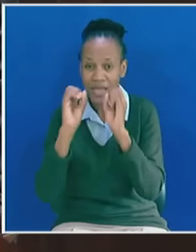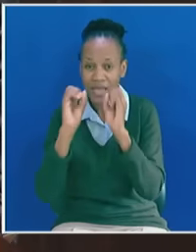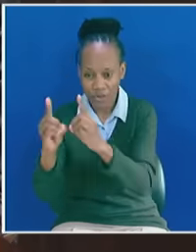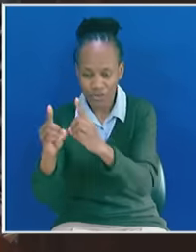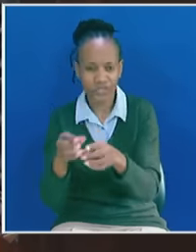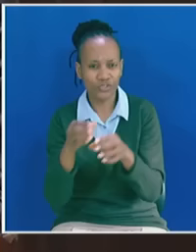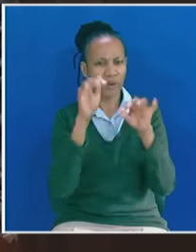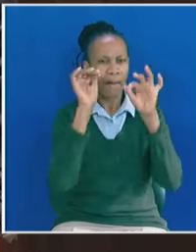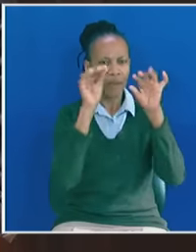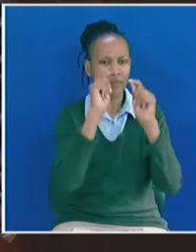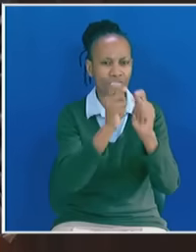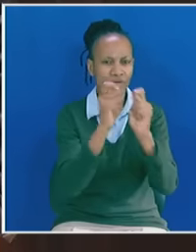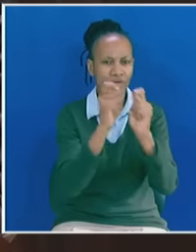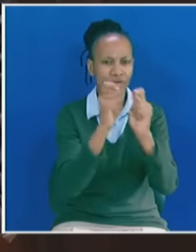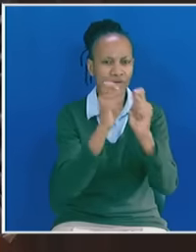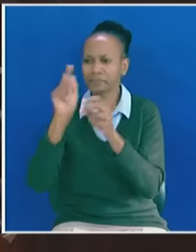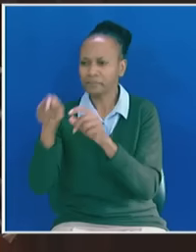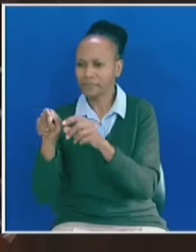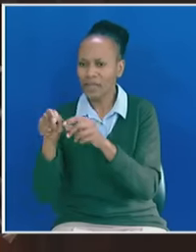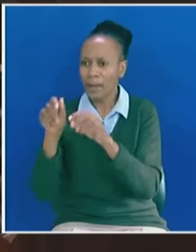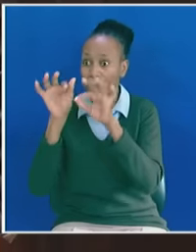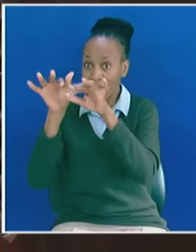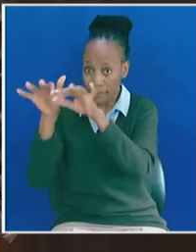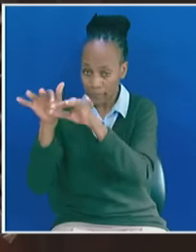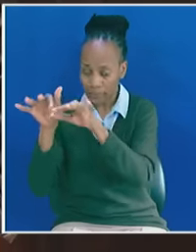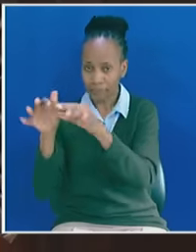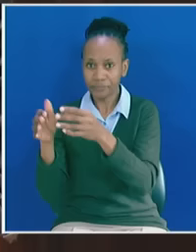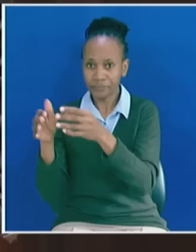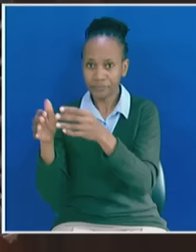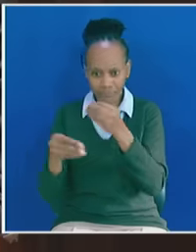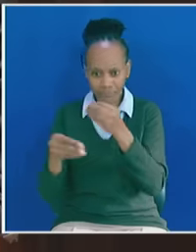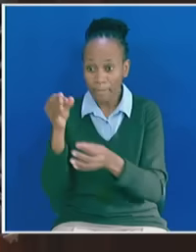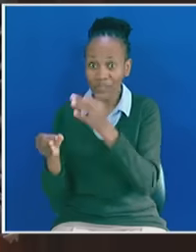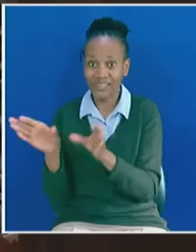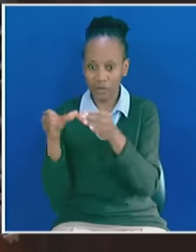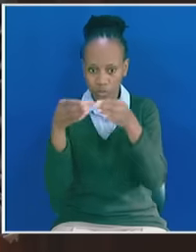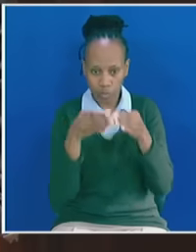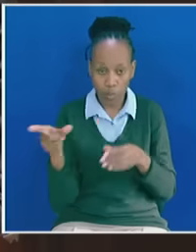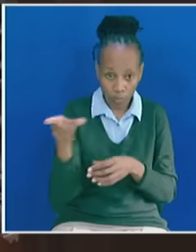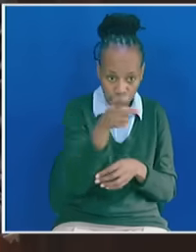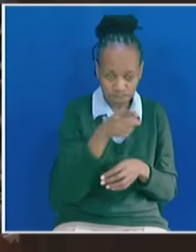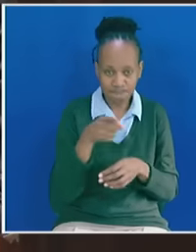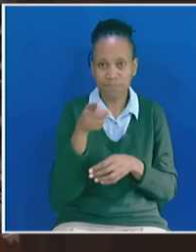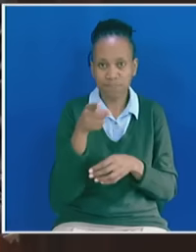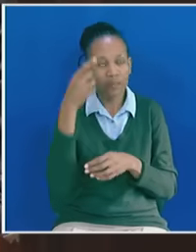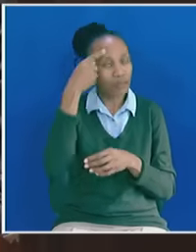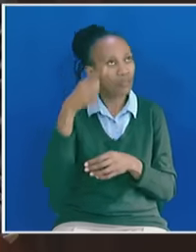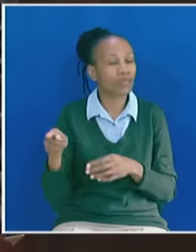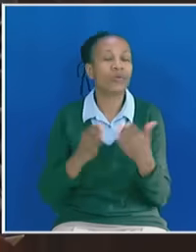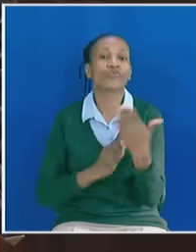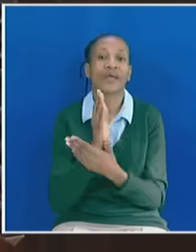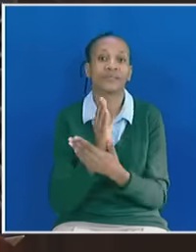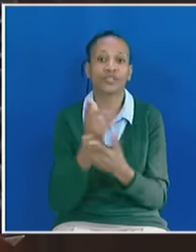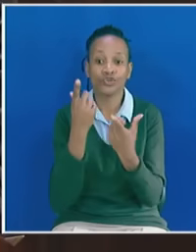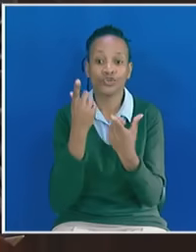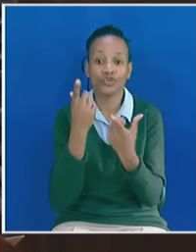public transport, labor, civil society, and political organization that continue to undermine these rights by engaging